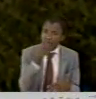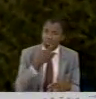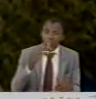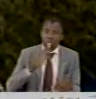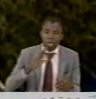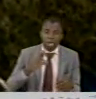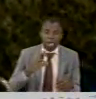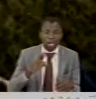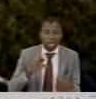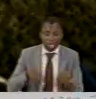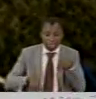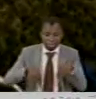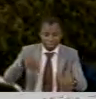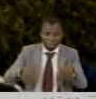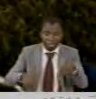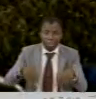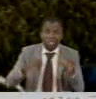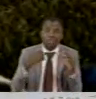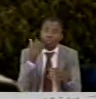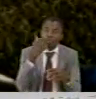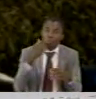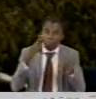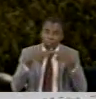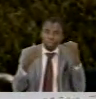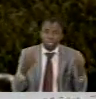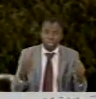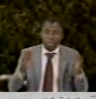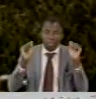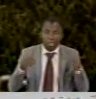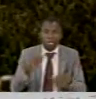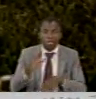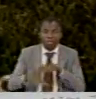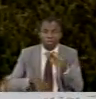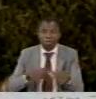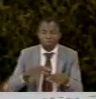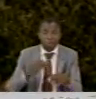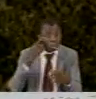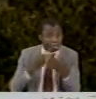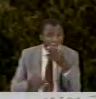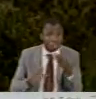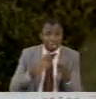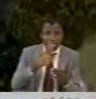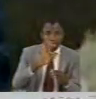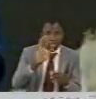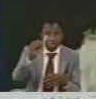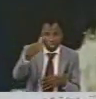walk, bring them out. Bring them out. Check yourself.